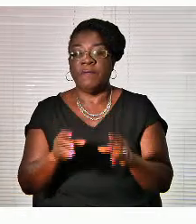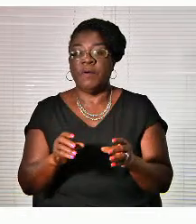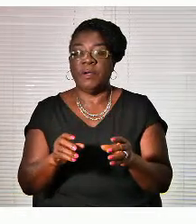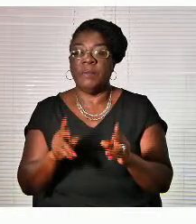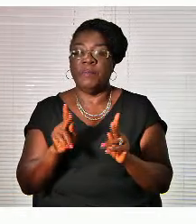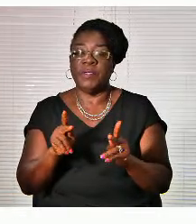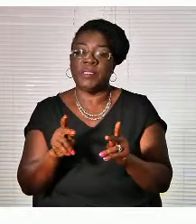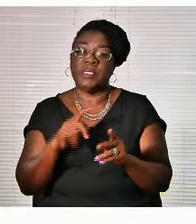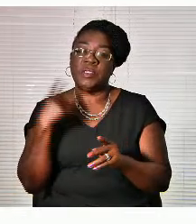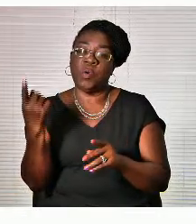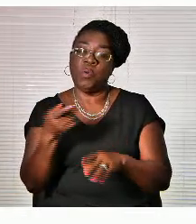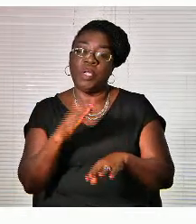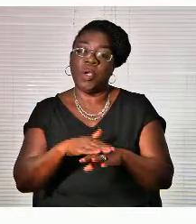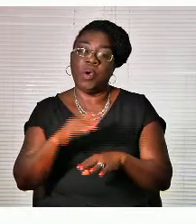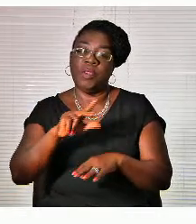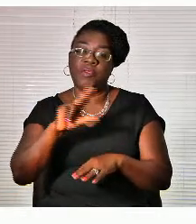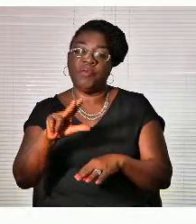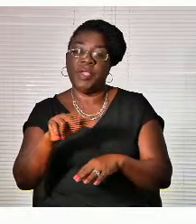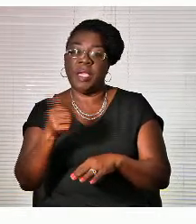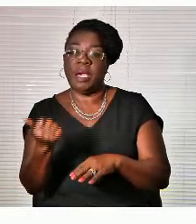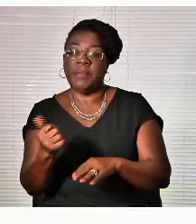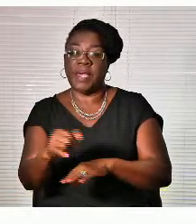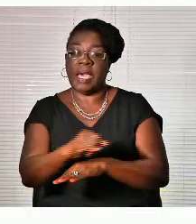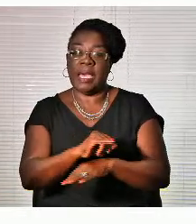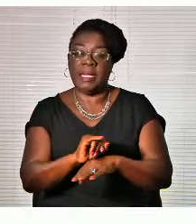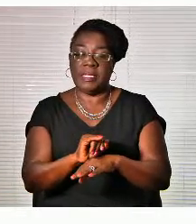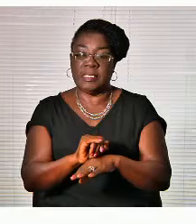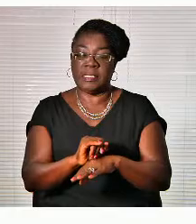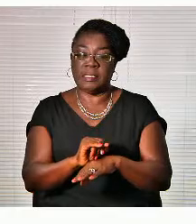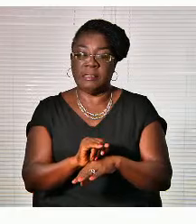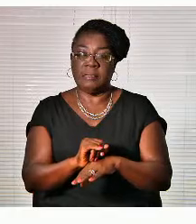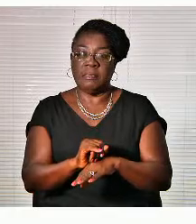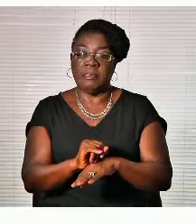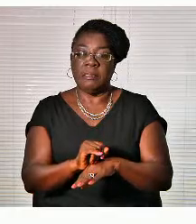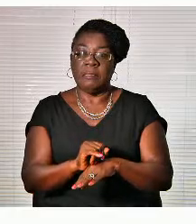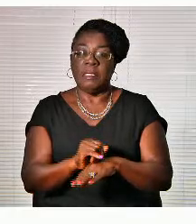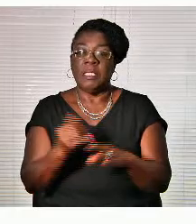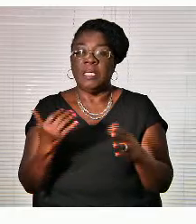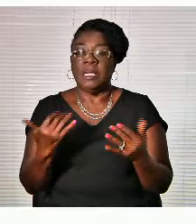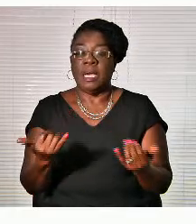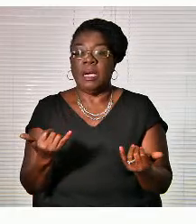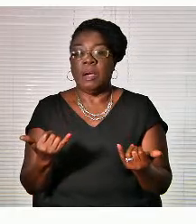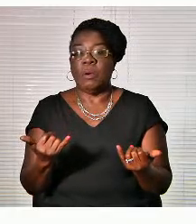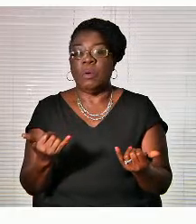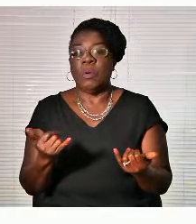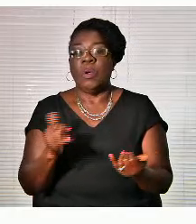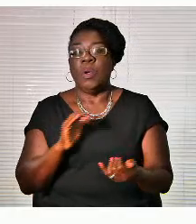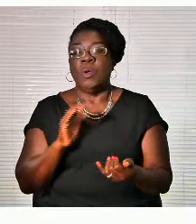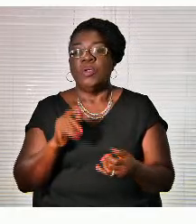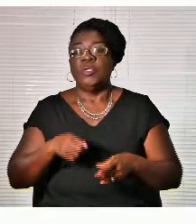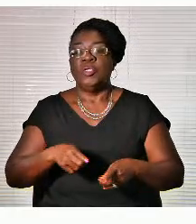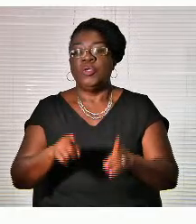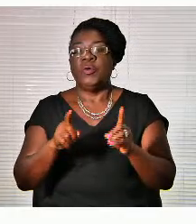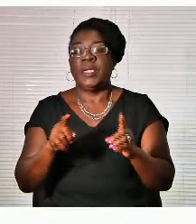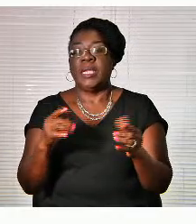cases only on 3 of our islands. On the contrary, during this